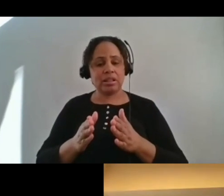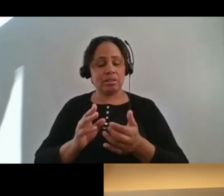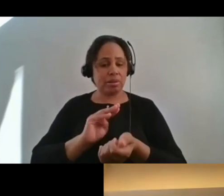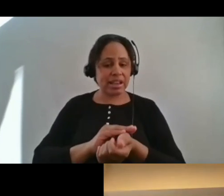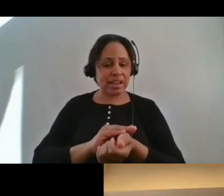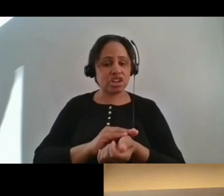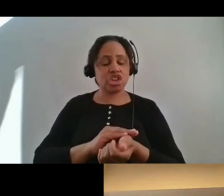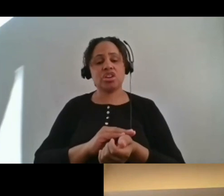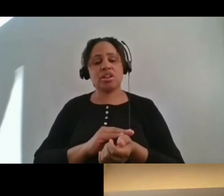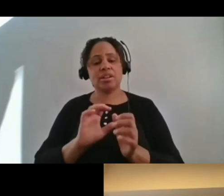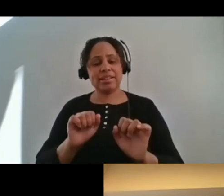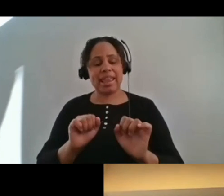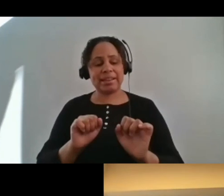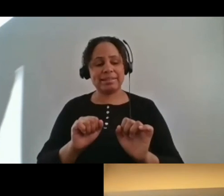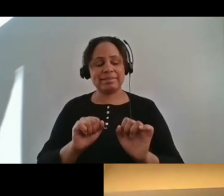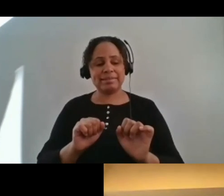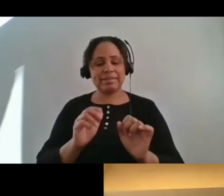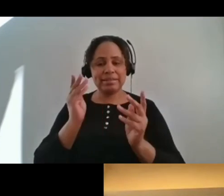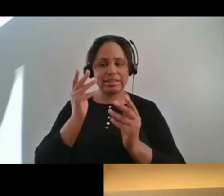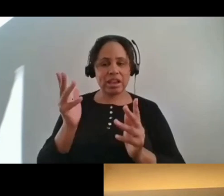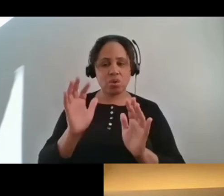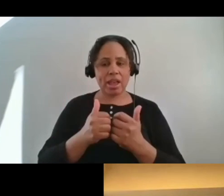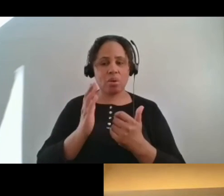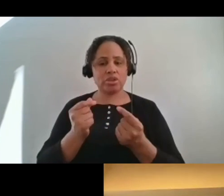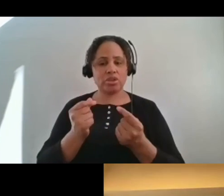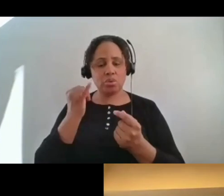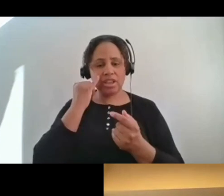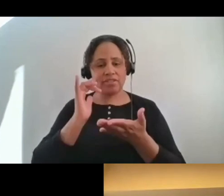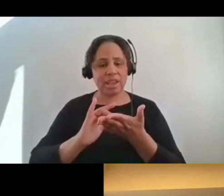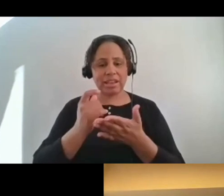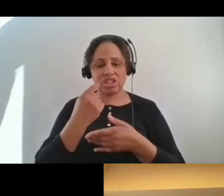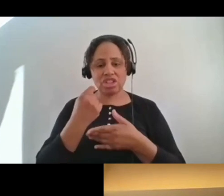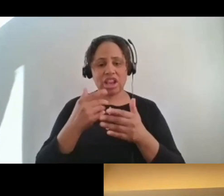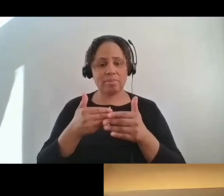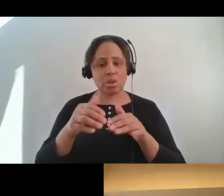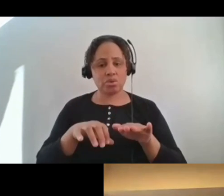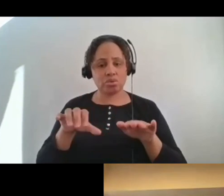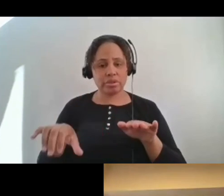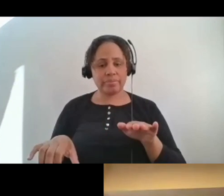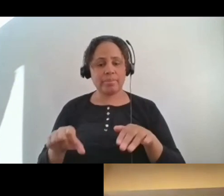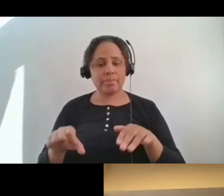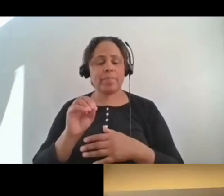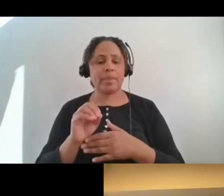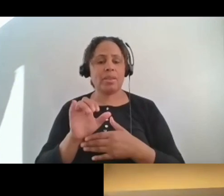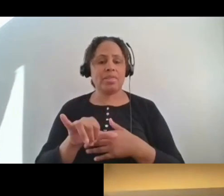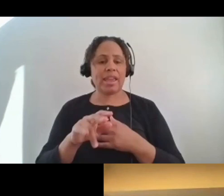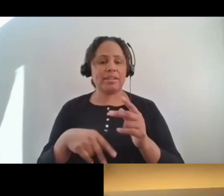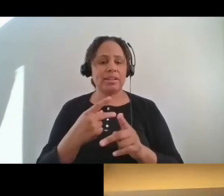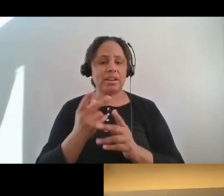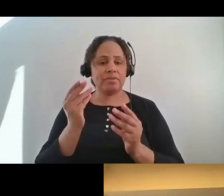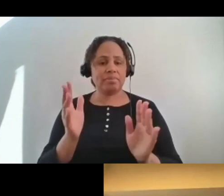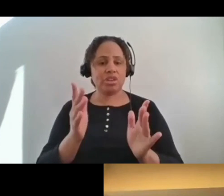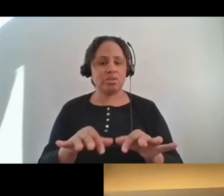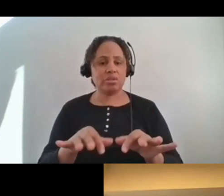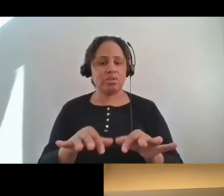to do with taking the transplant medications post-transplant. So typically that kind of information is important for